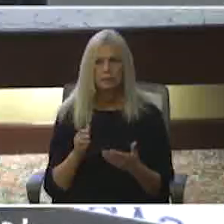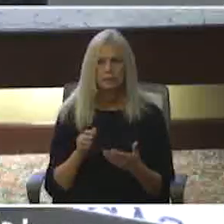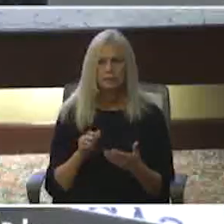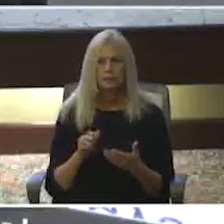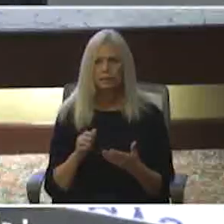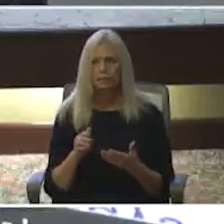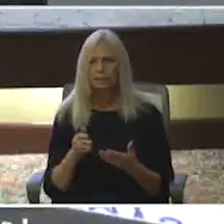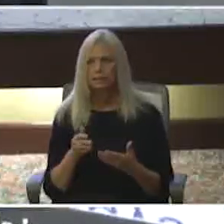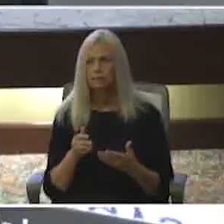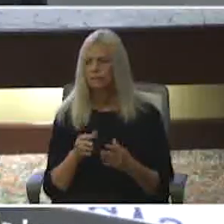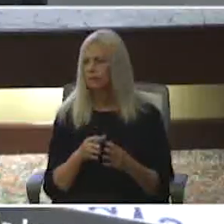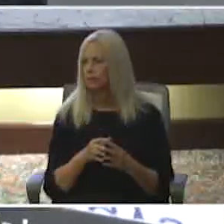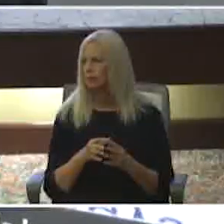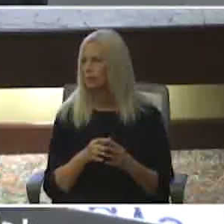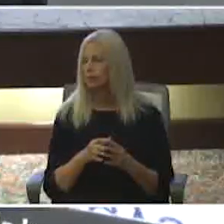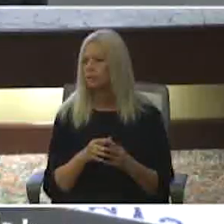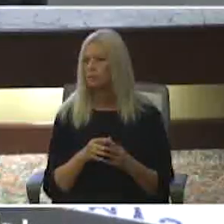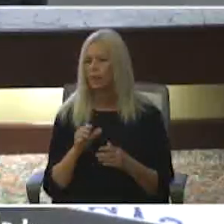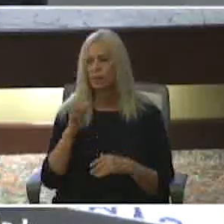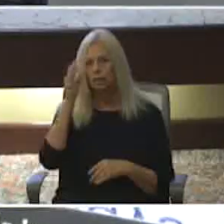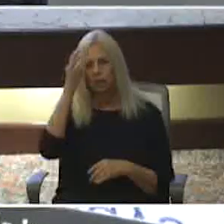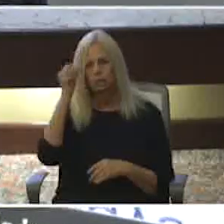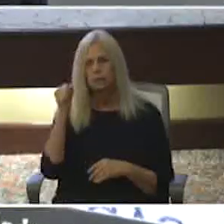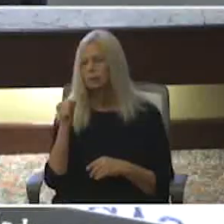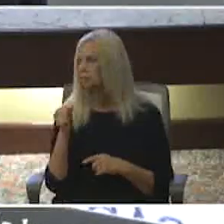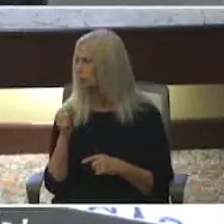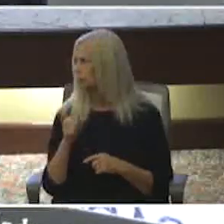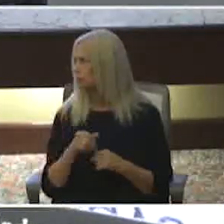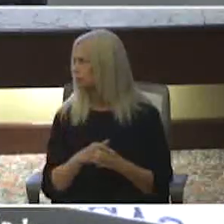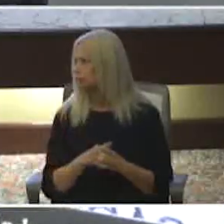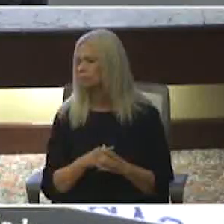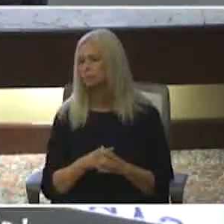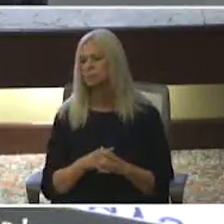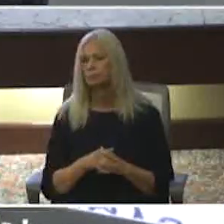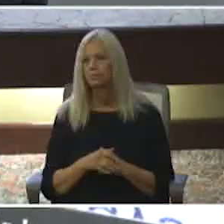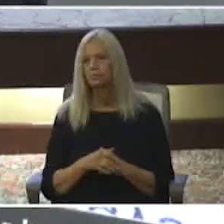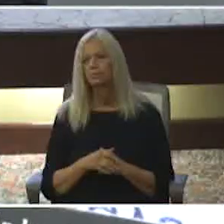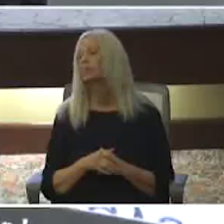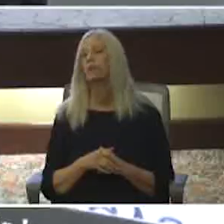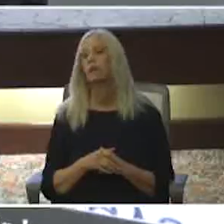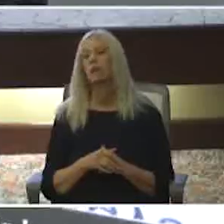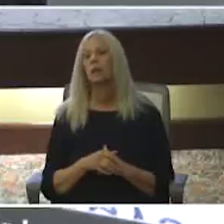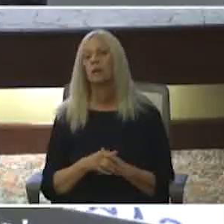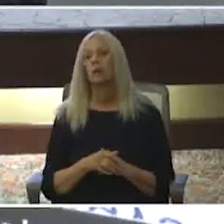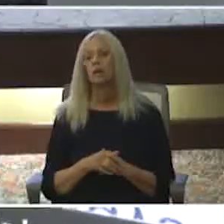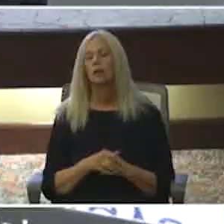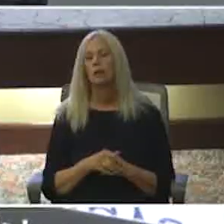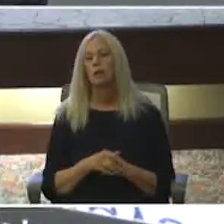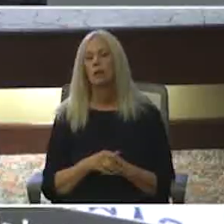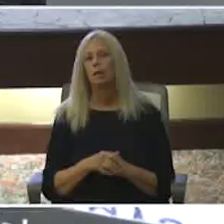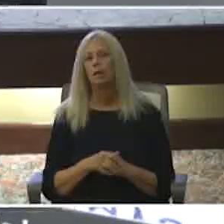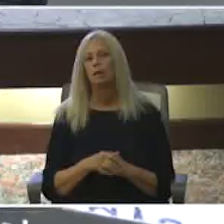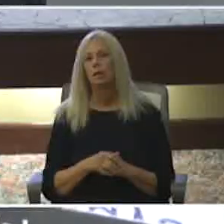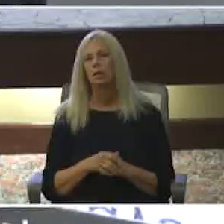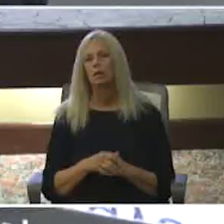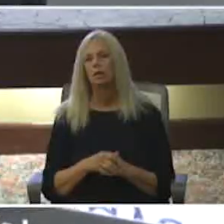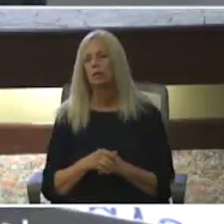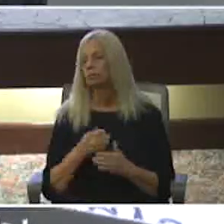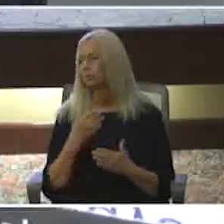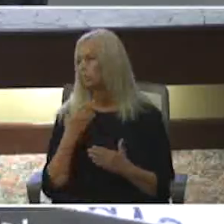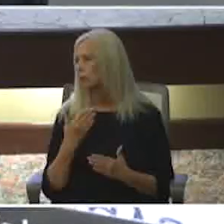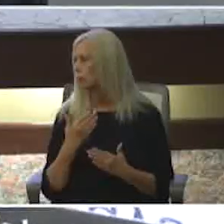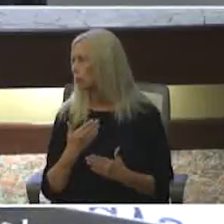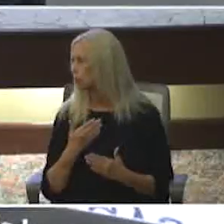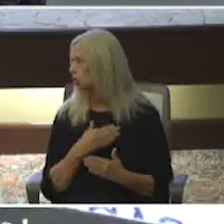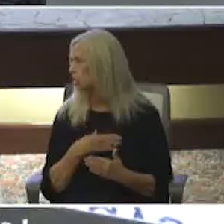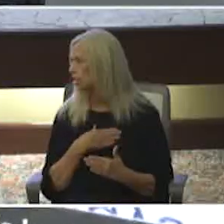of intuitively basic. Common sense, Yeah. We just seem pretty common sense. All right. Well, Reasonable. Ashley, I appreciate your work. I appreciate y'all's